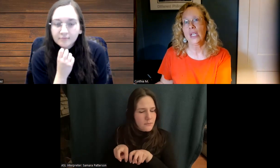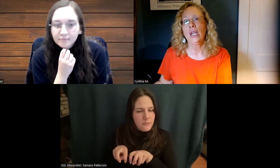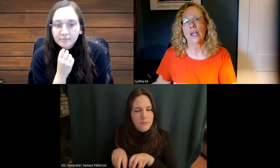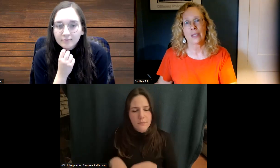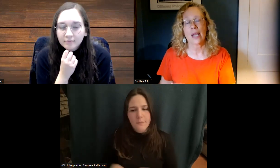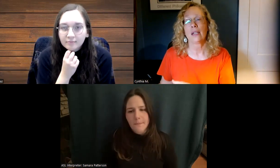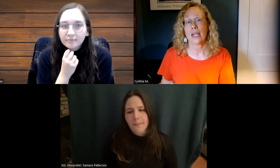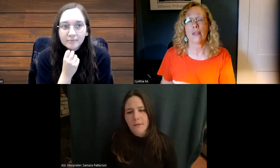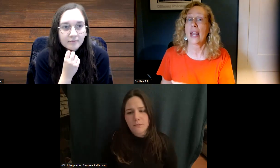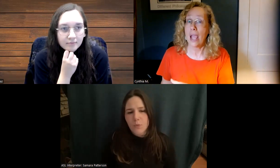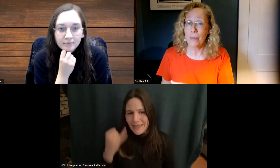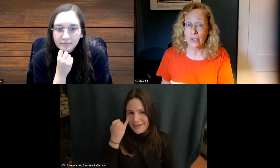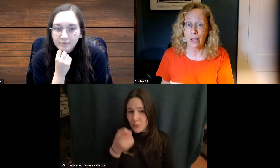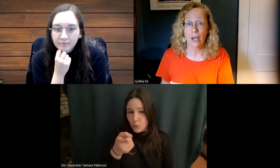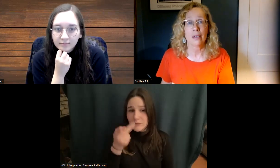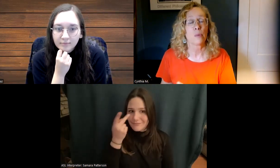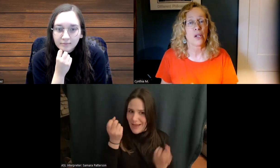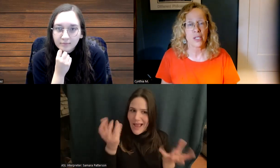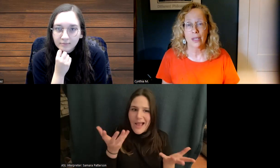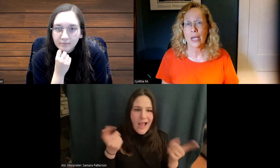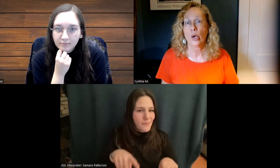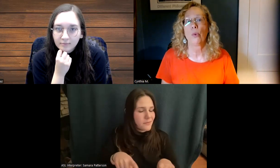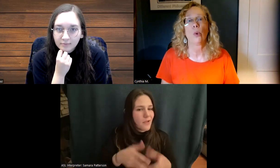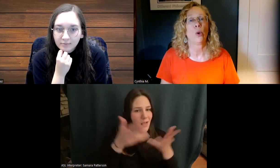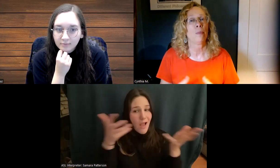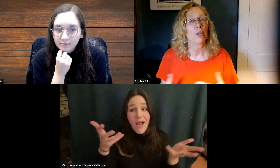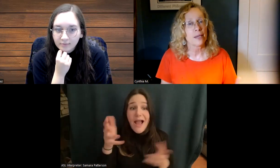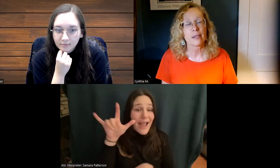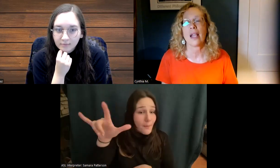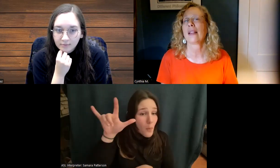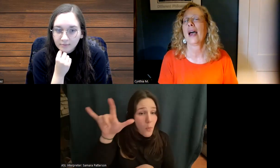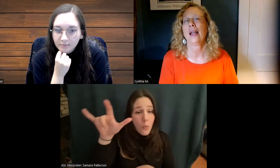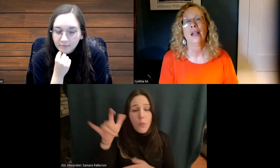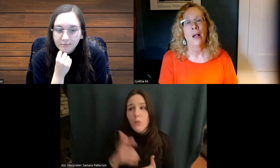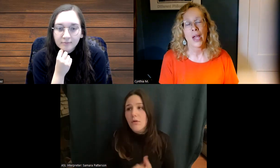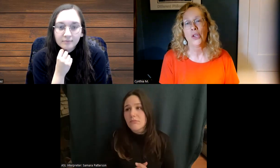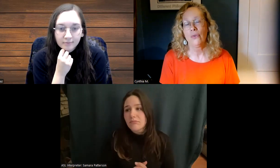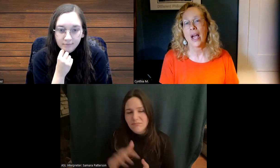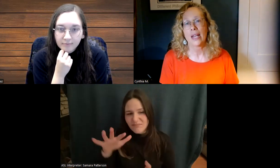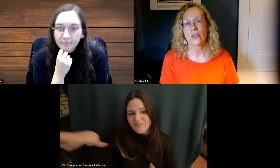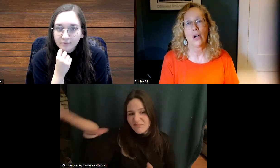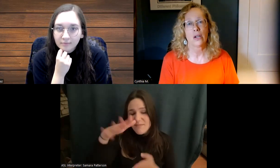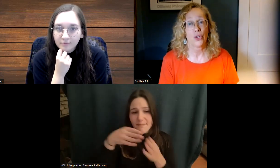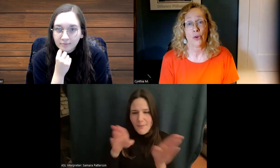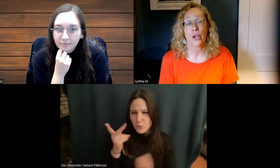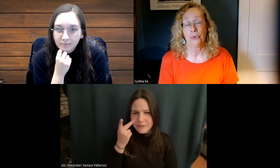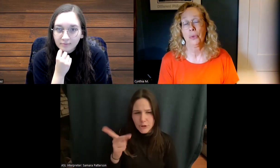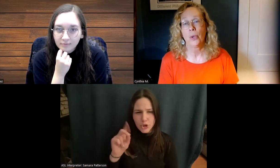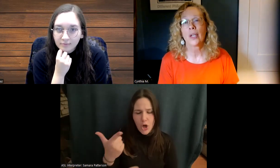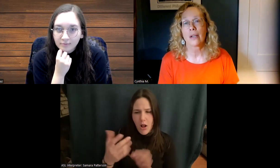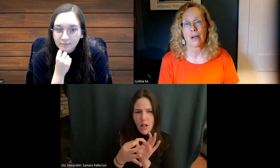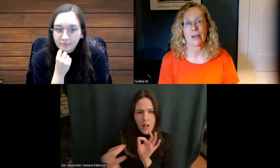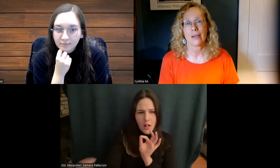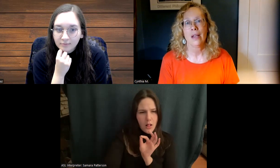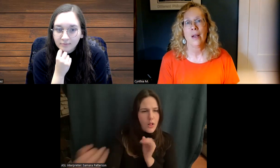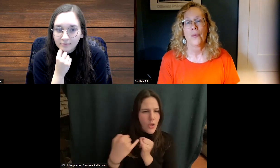you see an extended lead, and that happens a lot, especially at the airport, places like that, and you find dogs that are not true